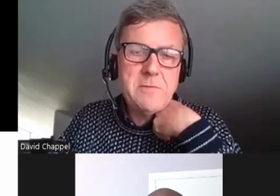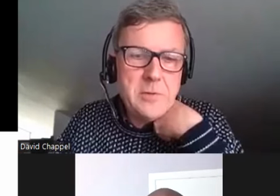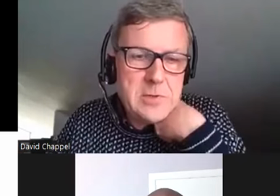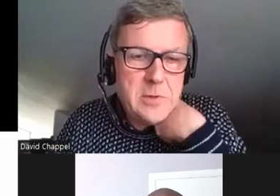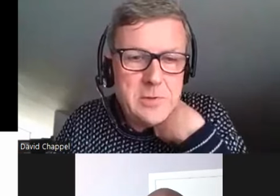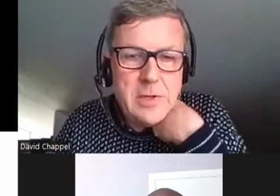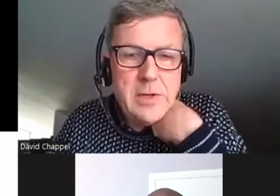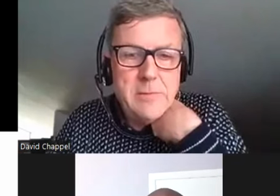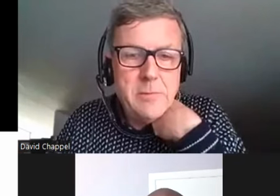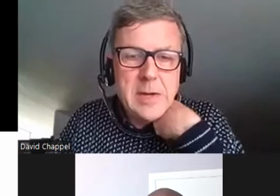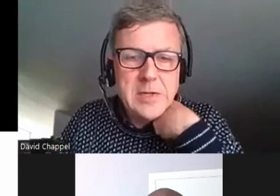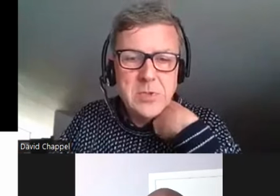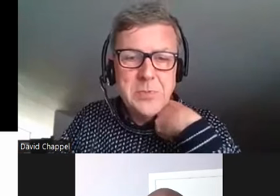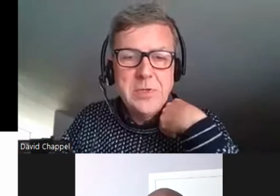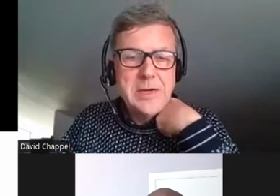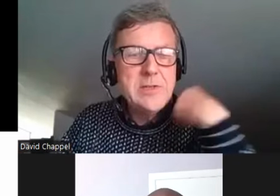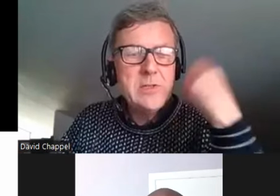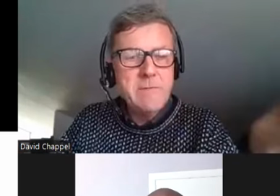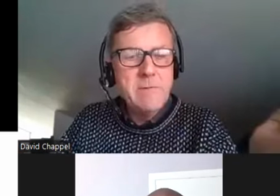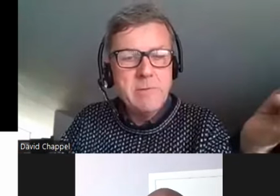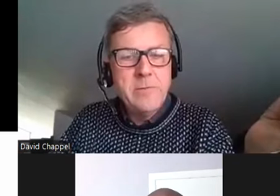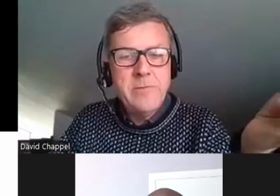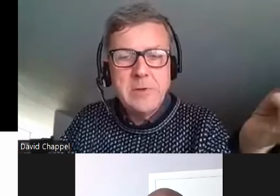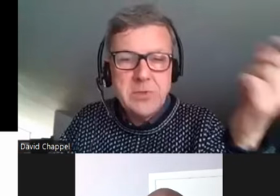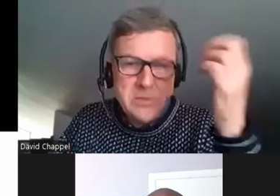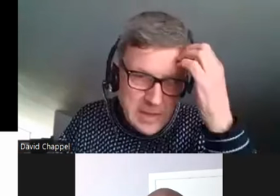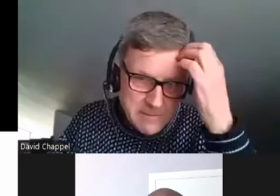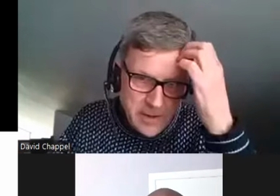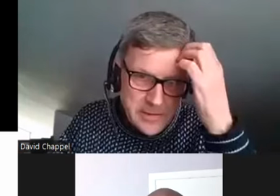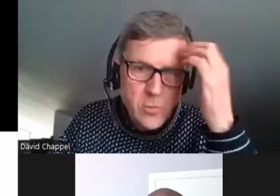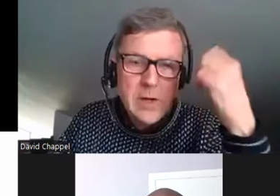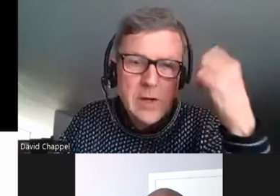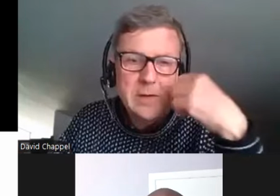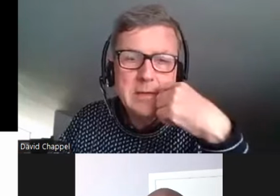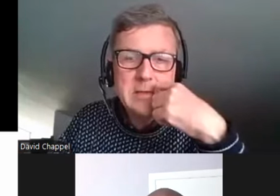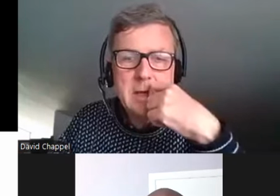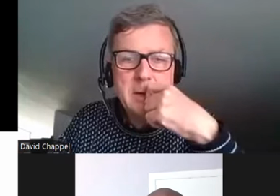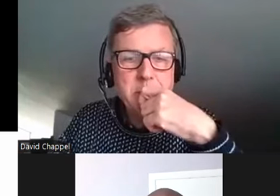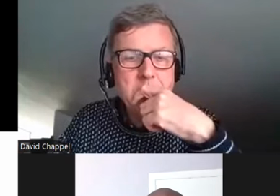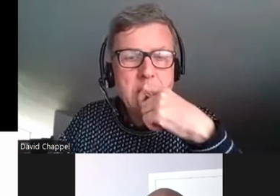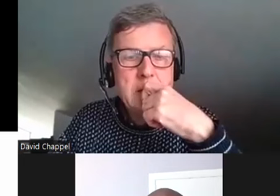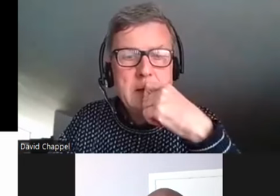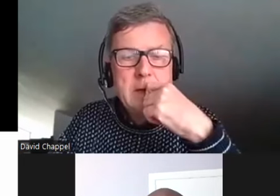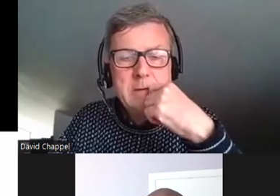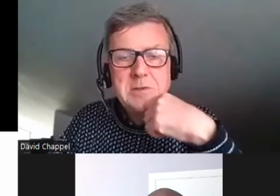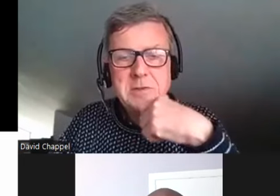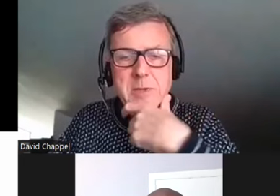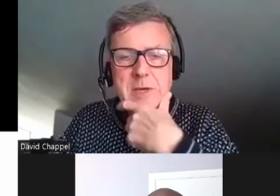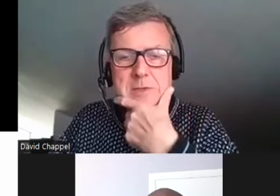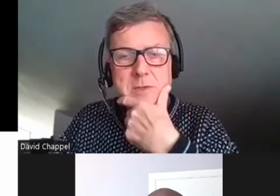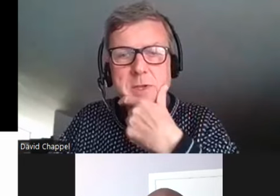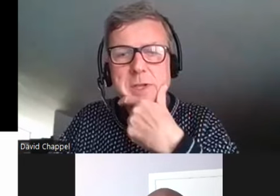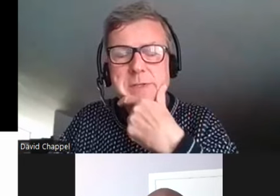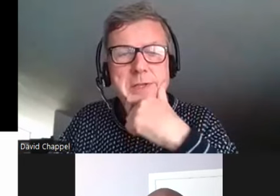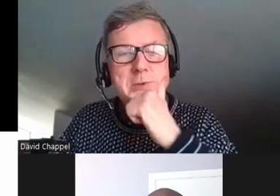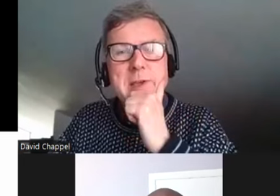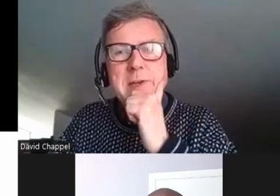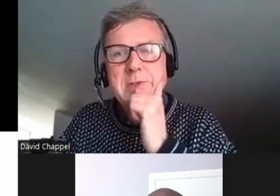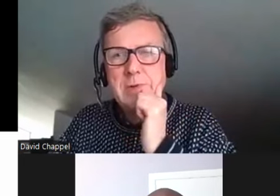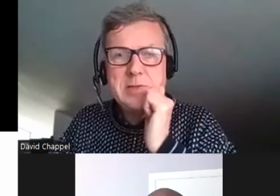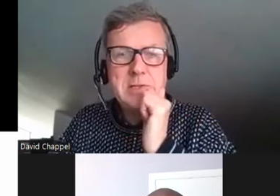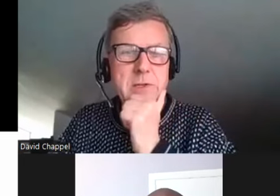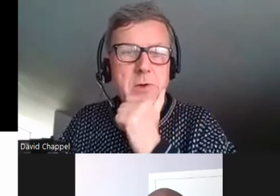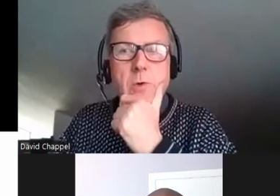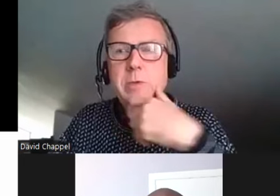there is a focus on management and leadership functions, and that final one is integration application is